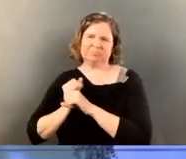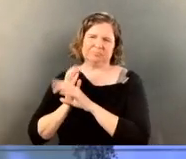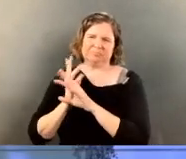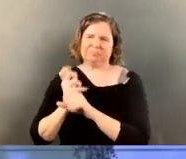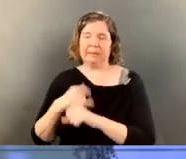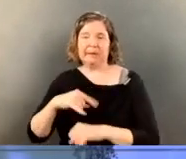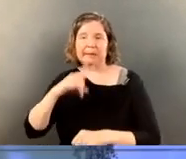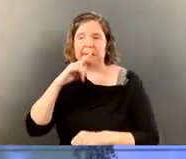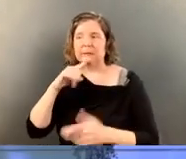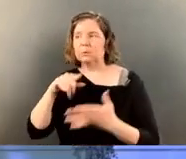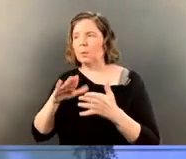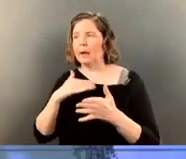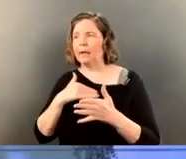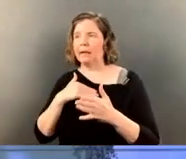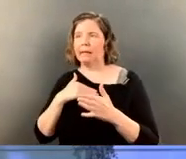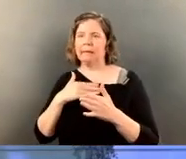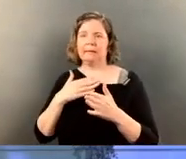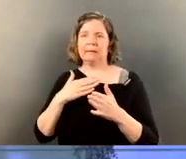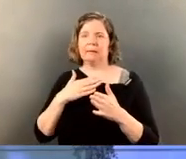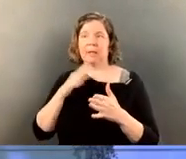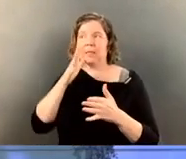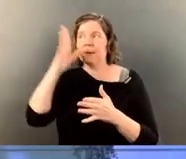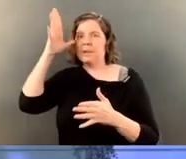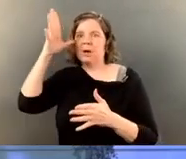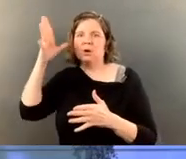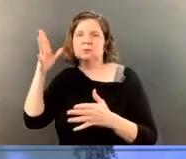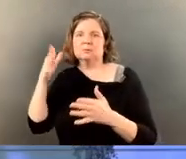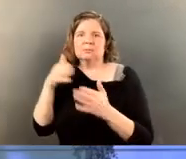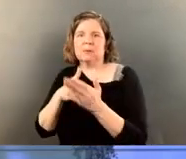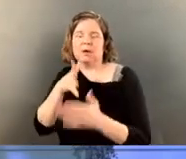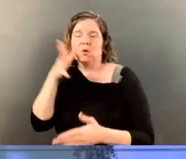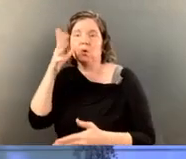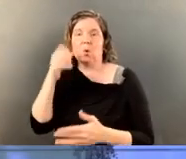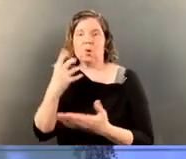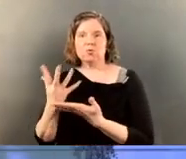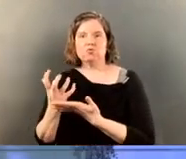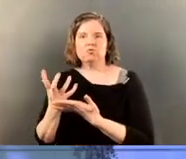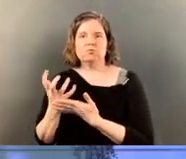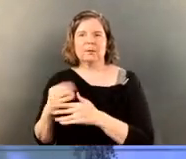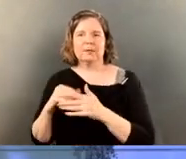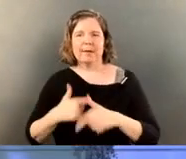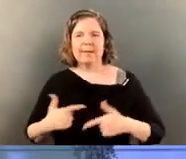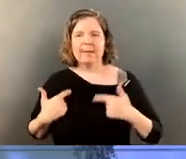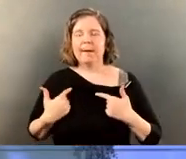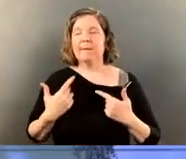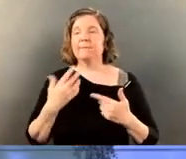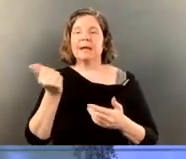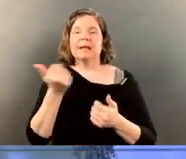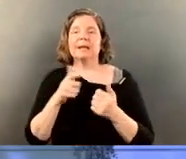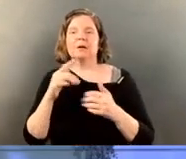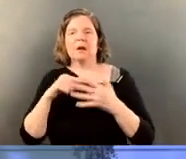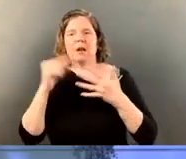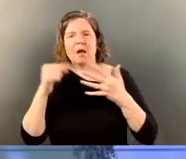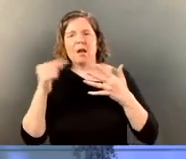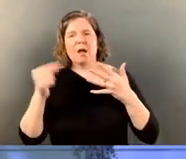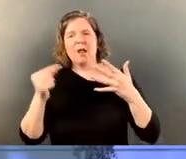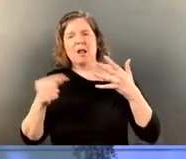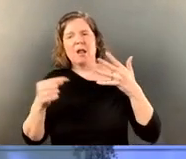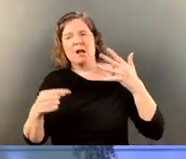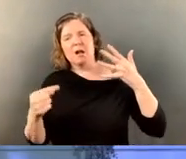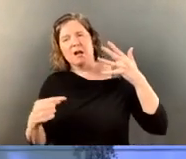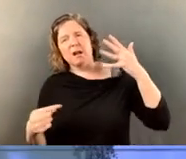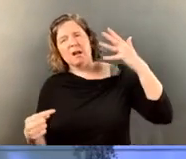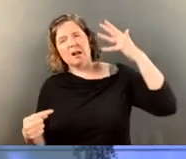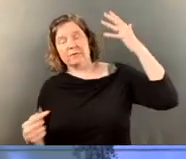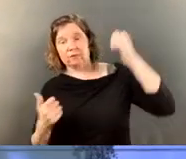their kids and the way that they betrayed their parents and the greed that's been in their life. And he could go on and on and on